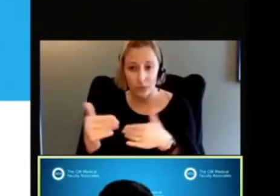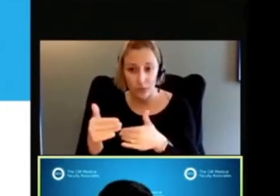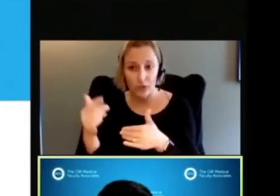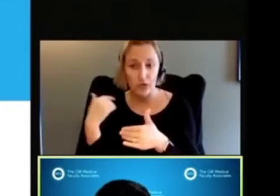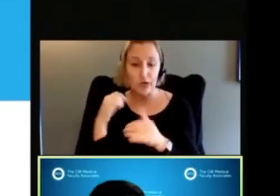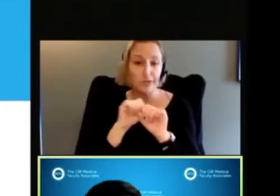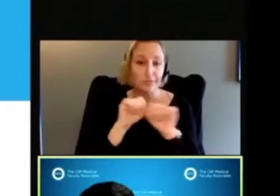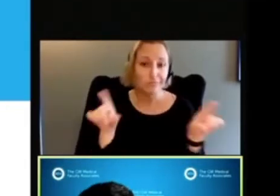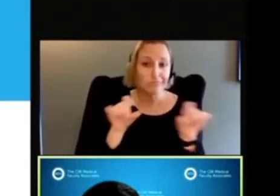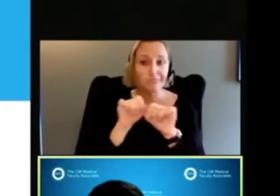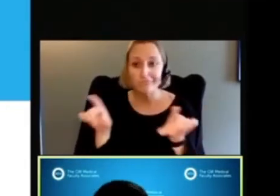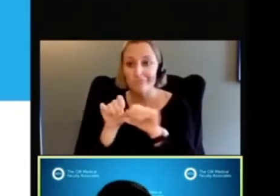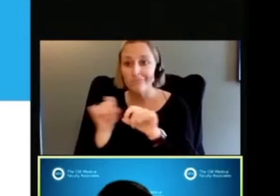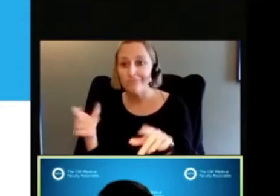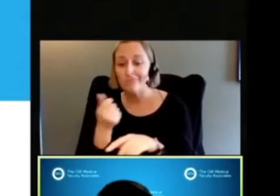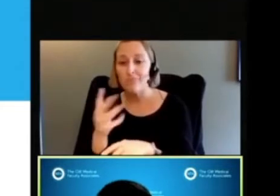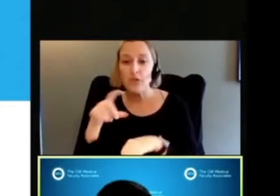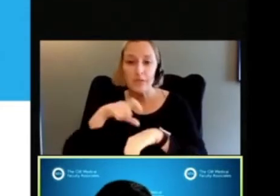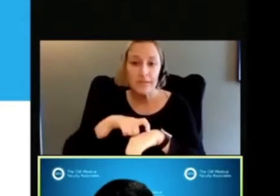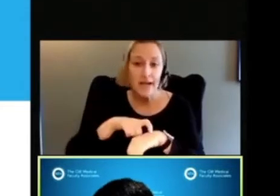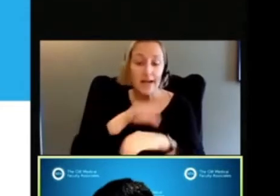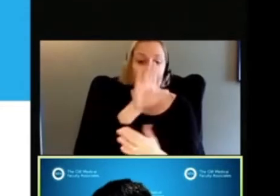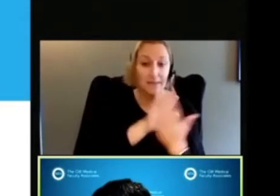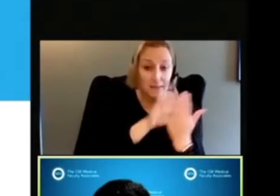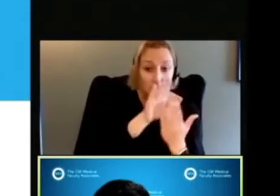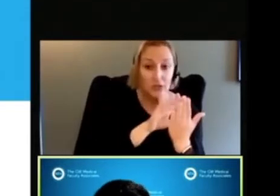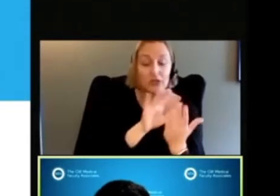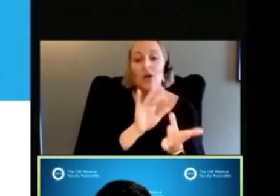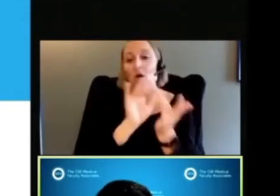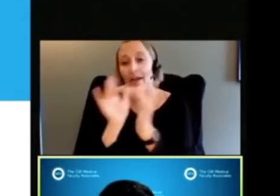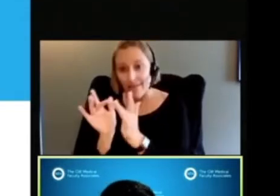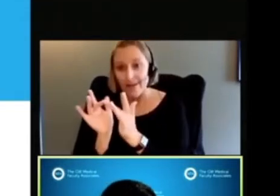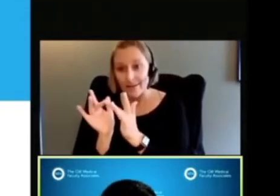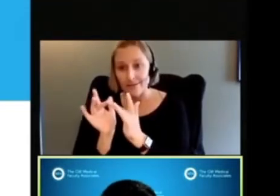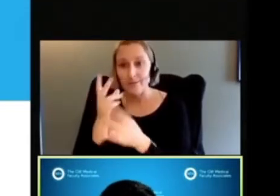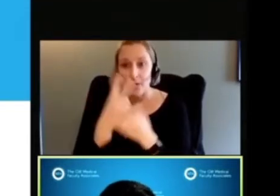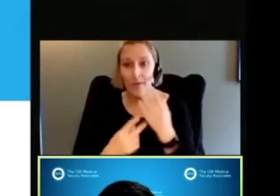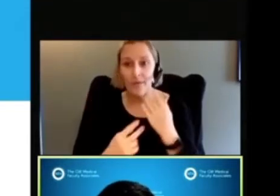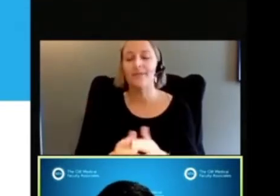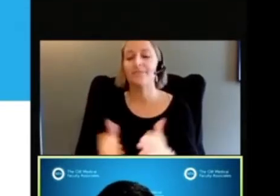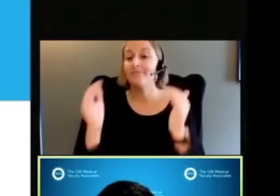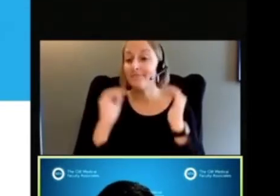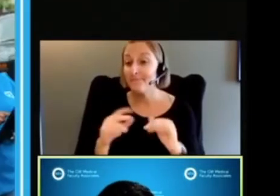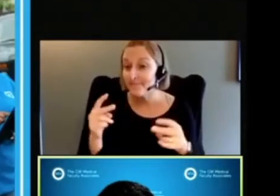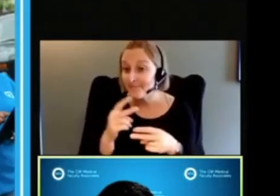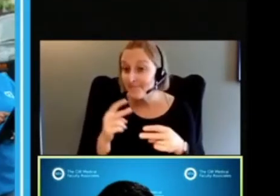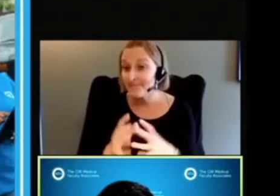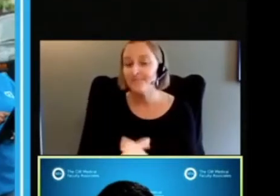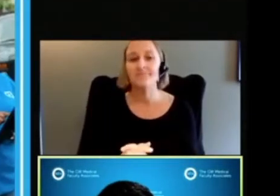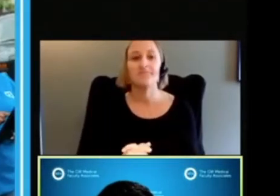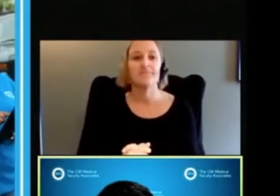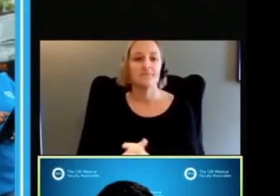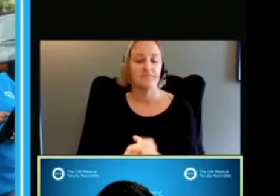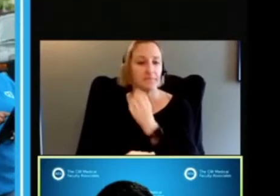in person and then online as the project went on. Next slide, please.